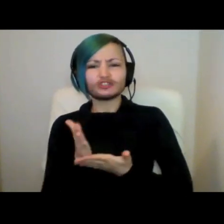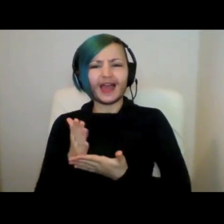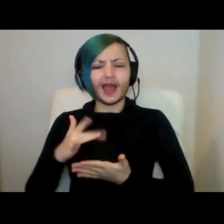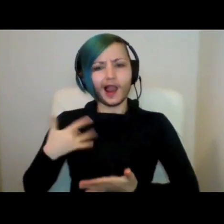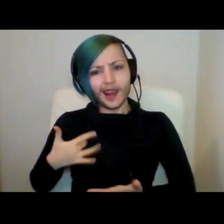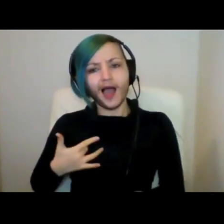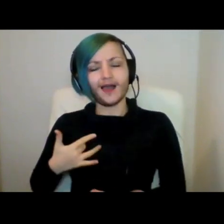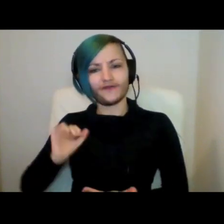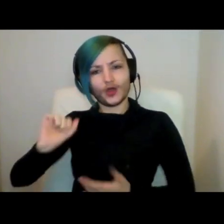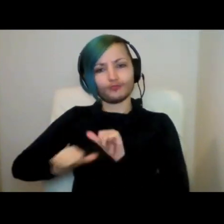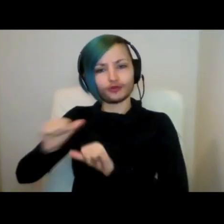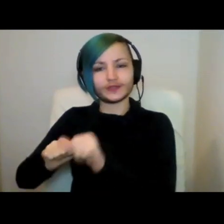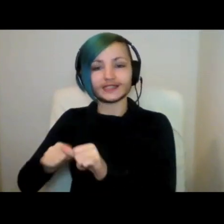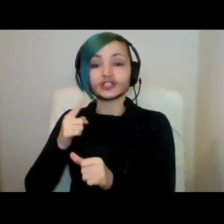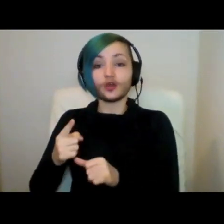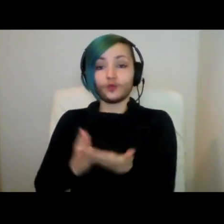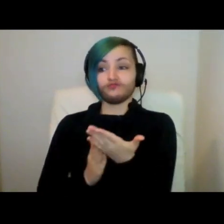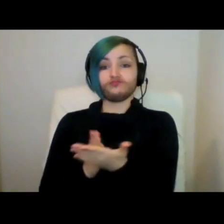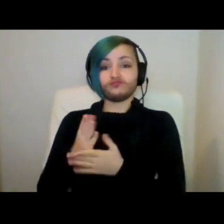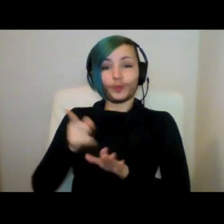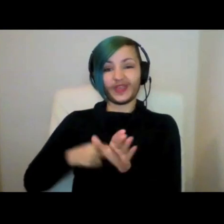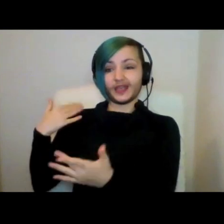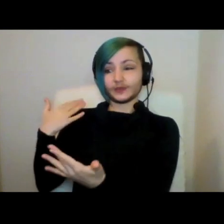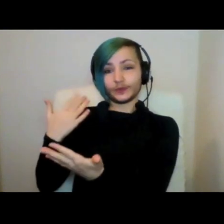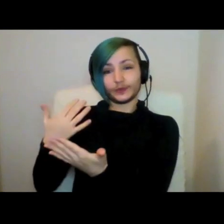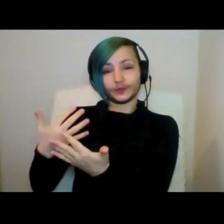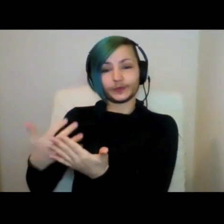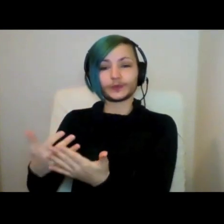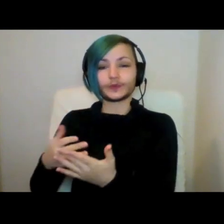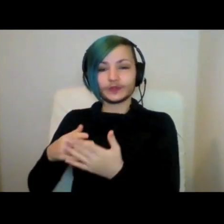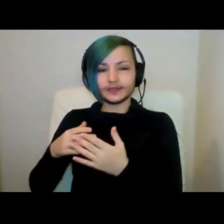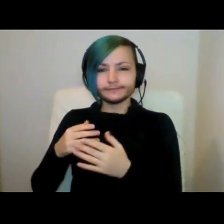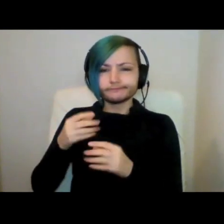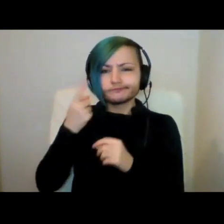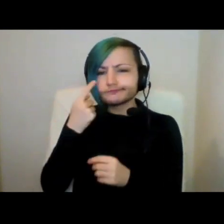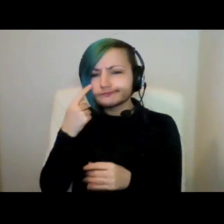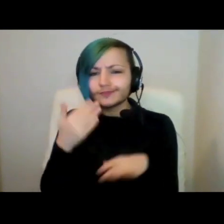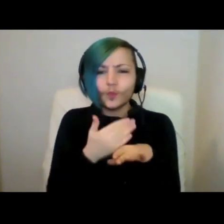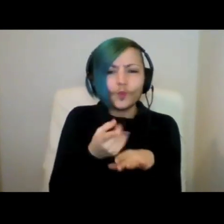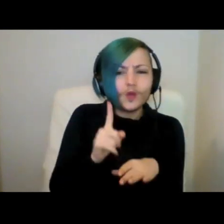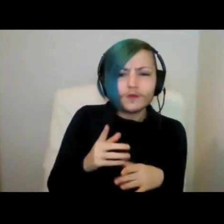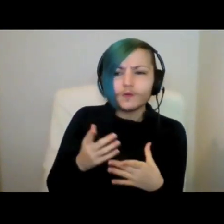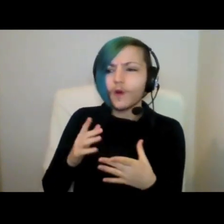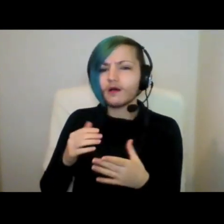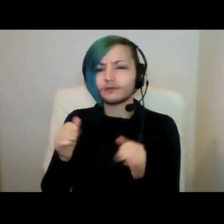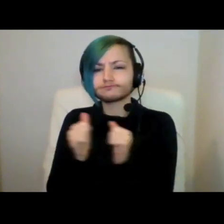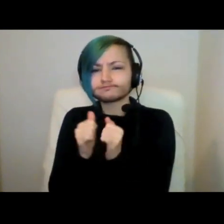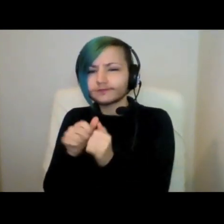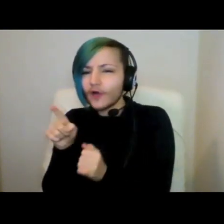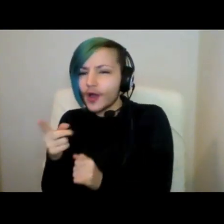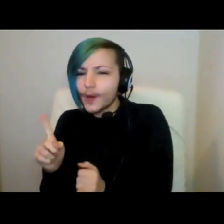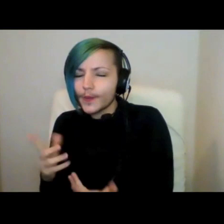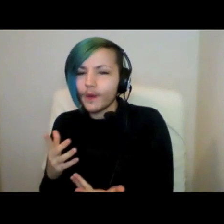evolved over the years through lots of experimentation with Naina and seeing what worked best and what suited her were these sort